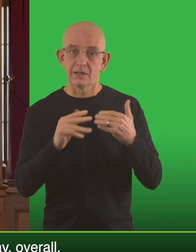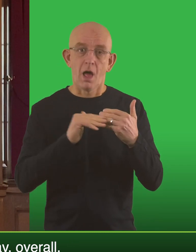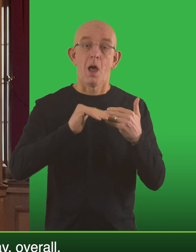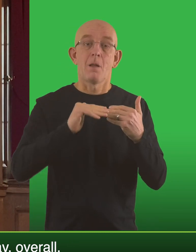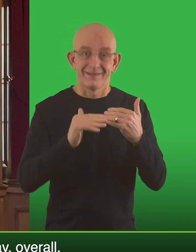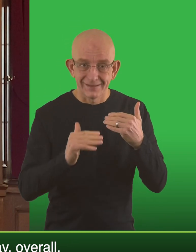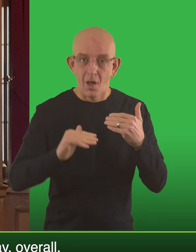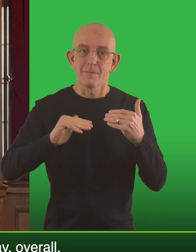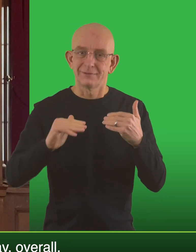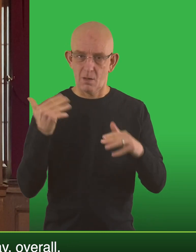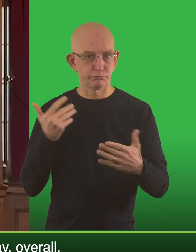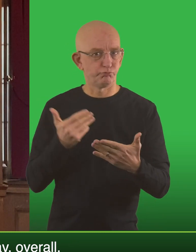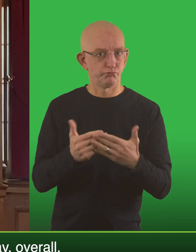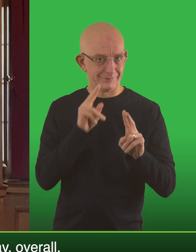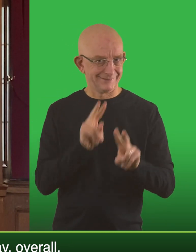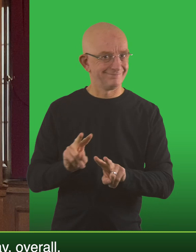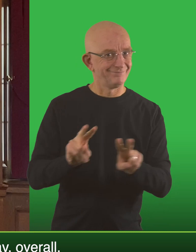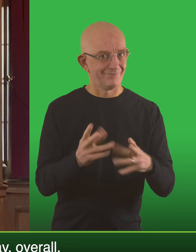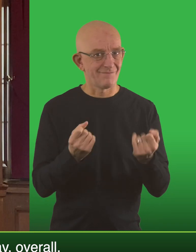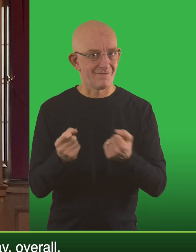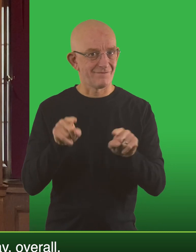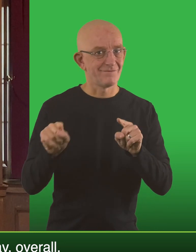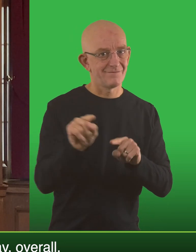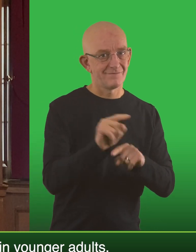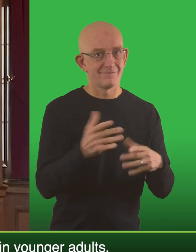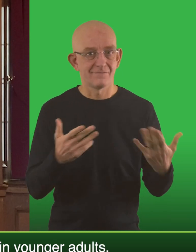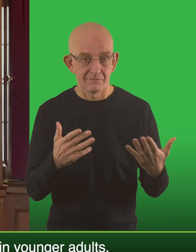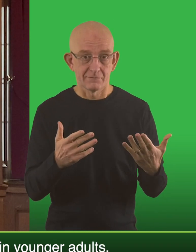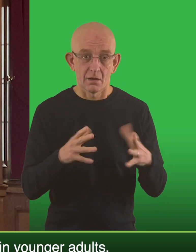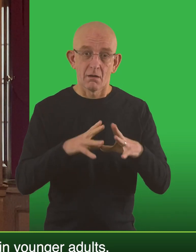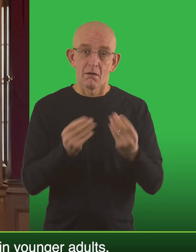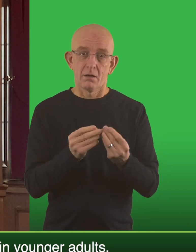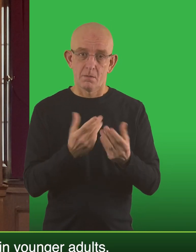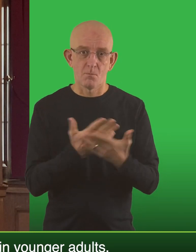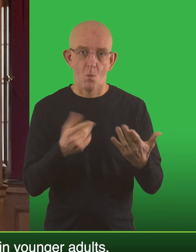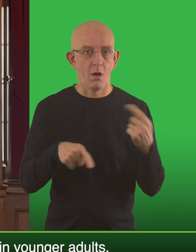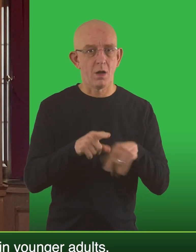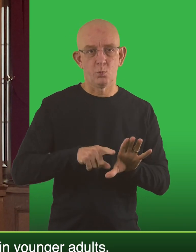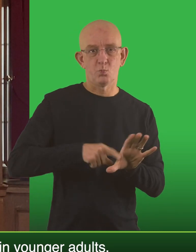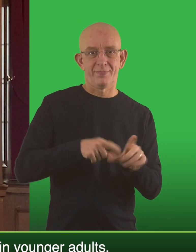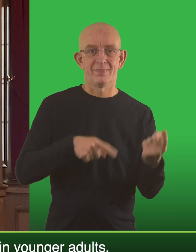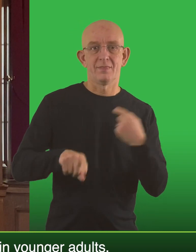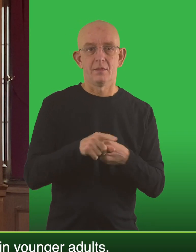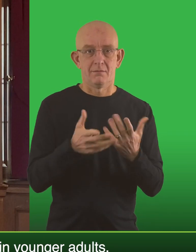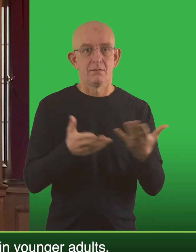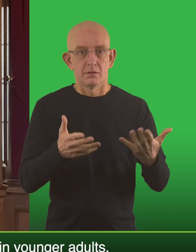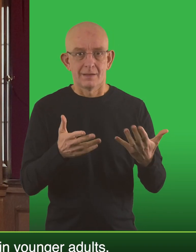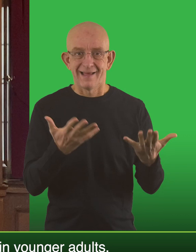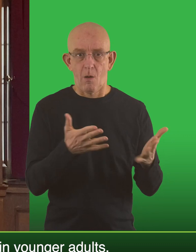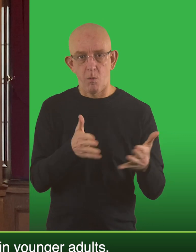relatively flat, oscillating a bit, up a bit, down a bit. Generally a downward trend in